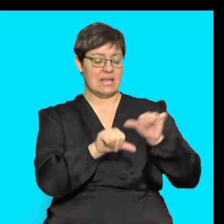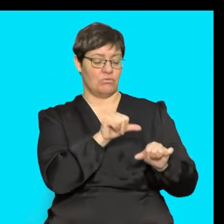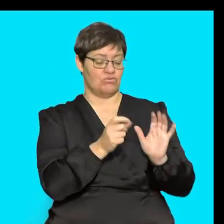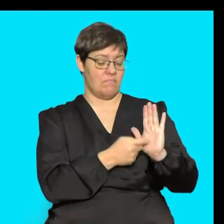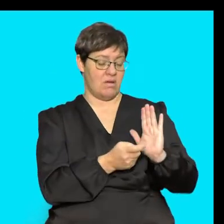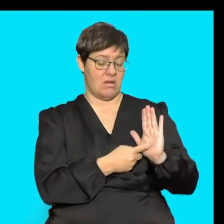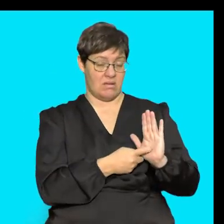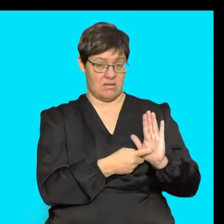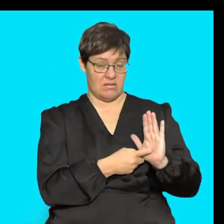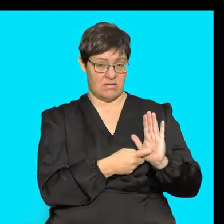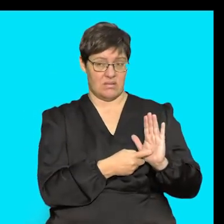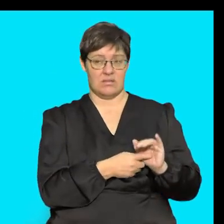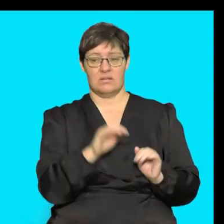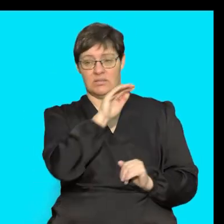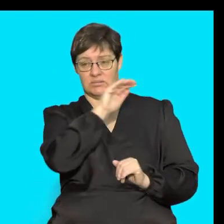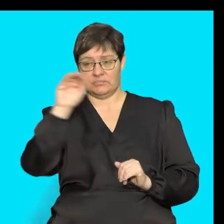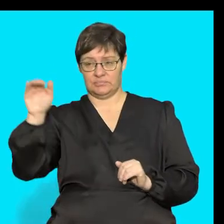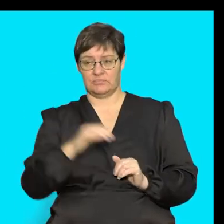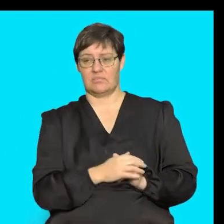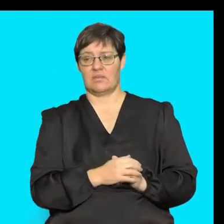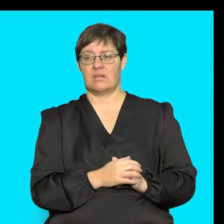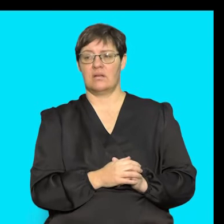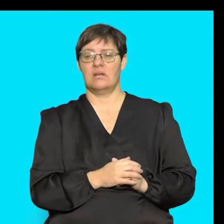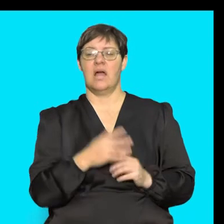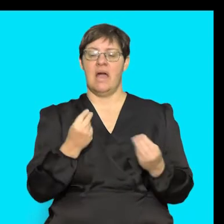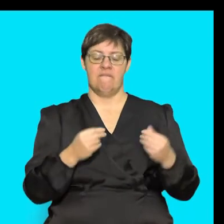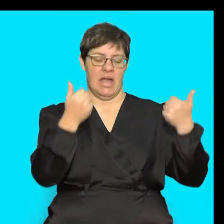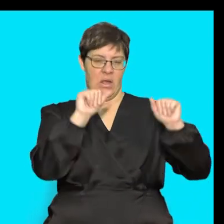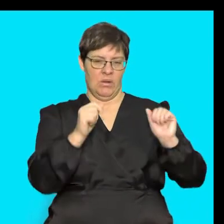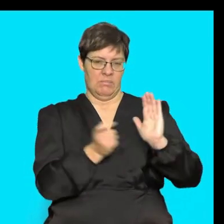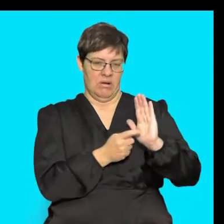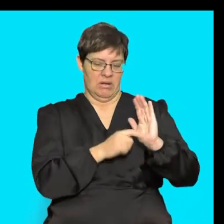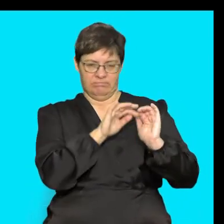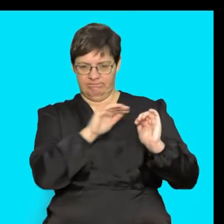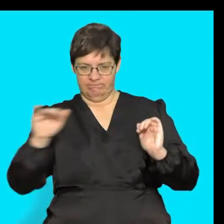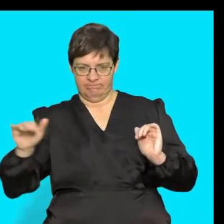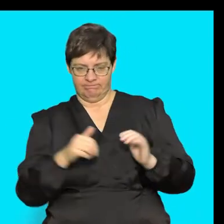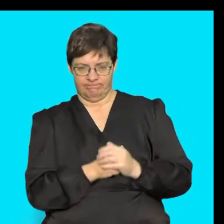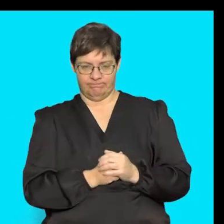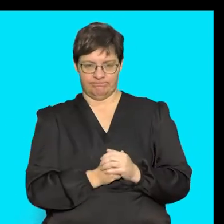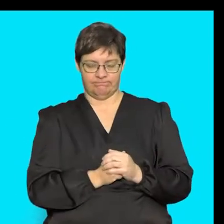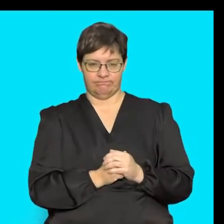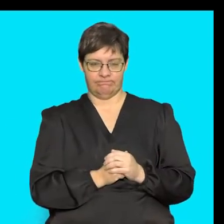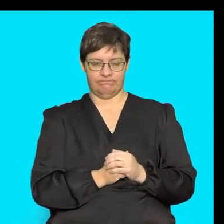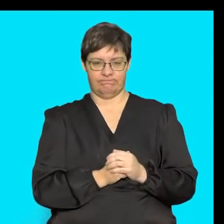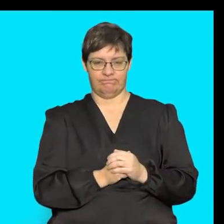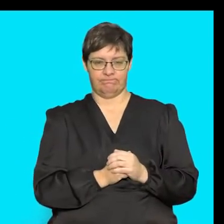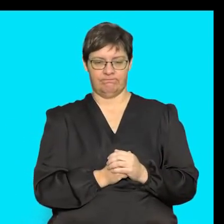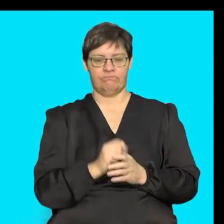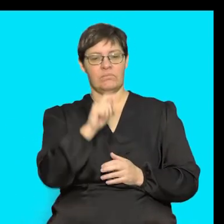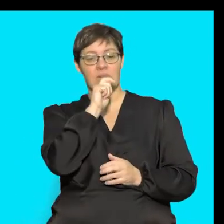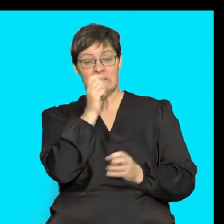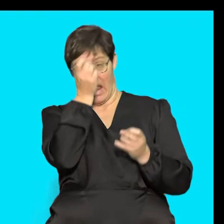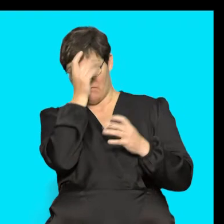chemistry marks there, all the chemistry, and we have the accounting marks, okay?